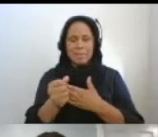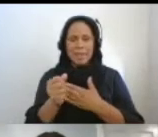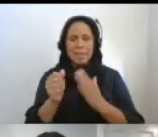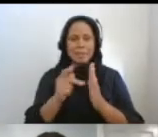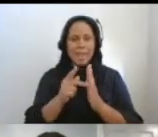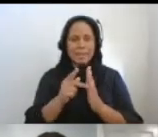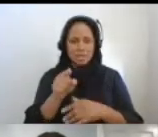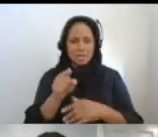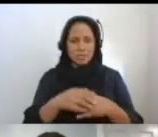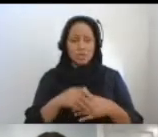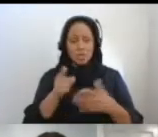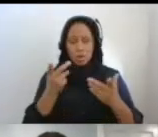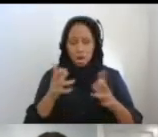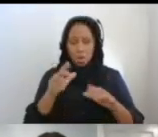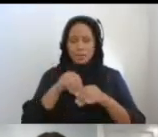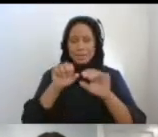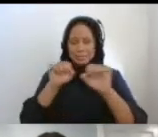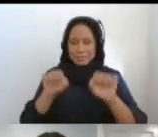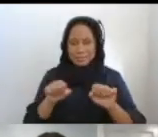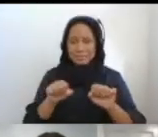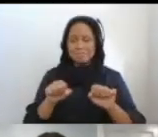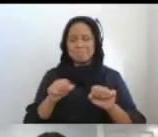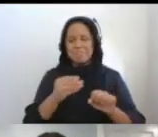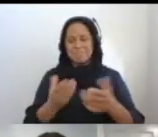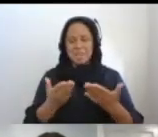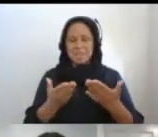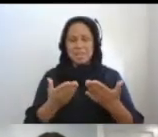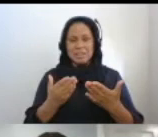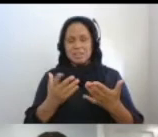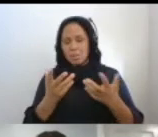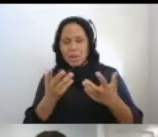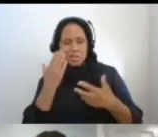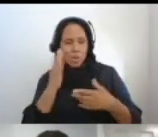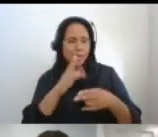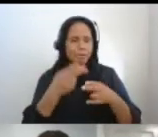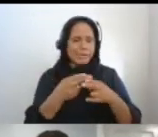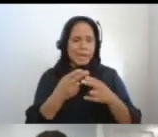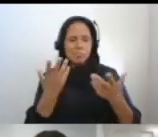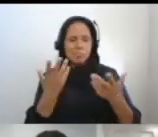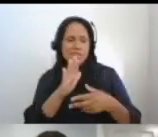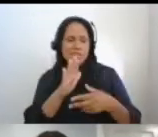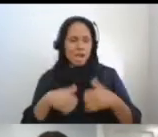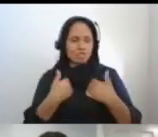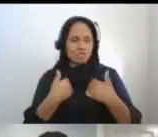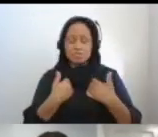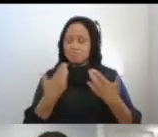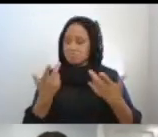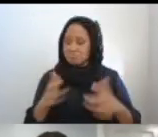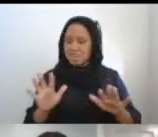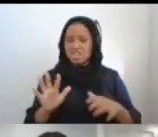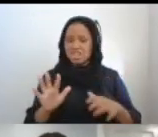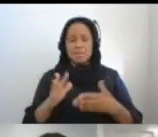So you're already in the system, and they just want to know maybe what was the person's name, what was their address, and great, here's